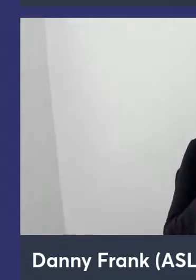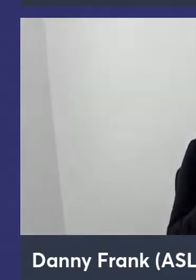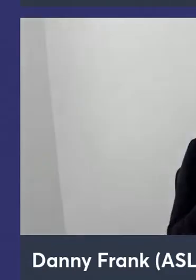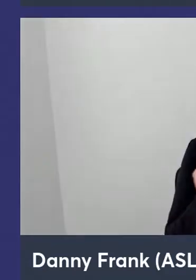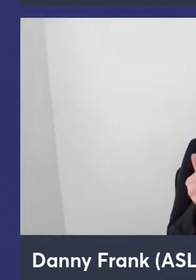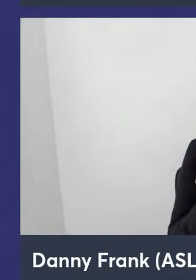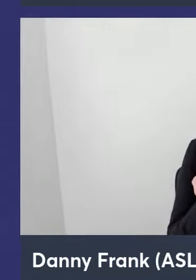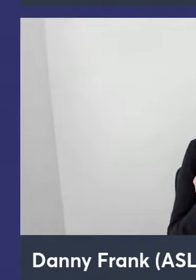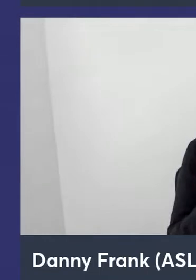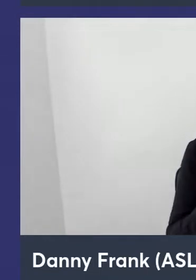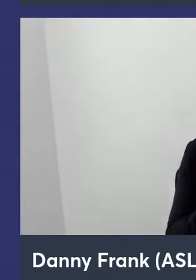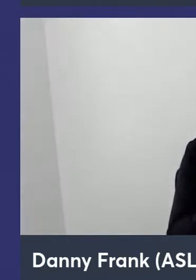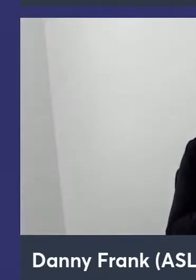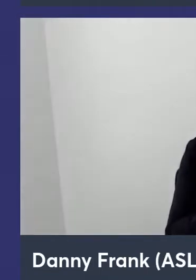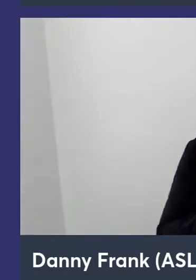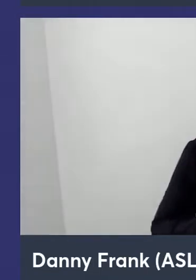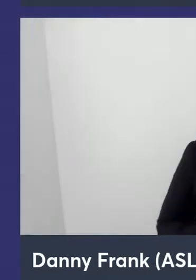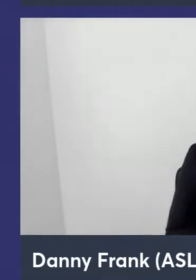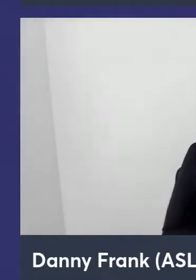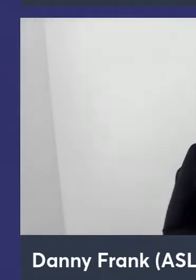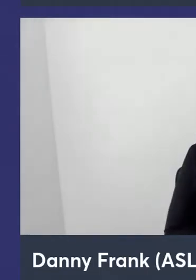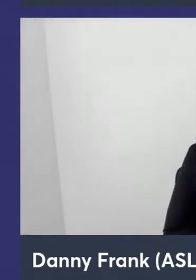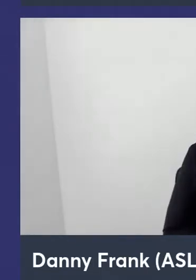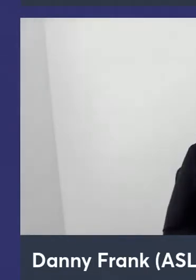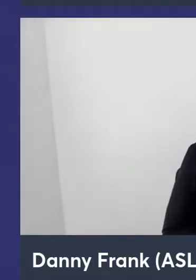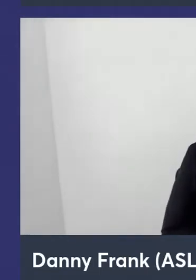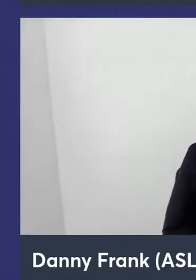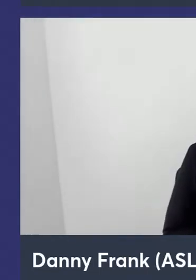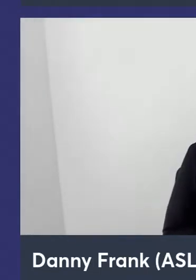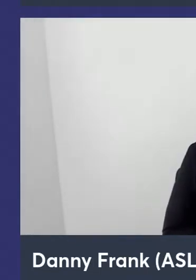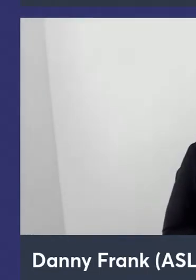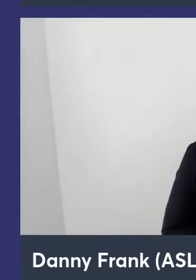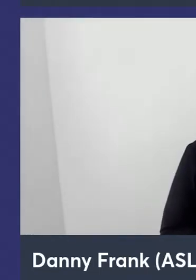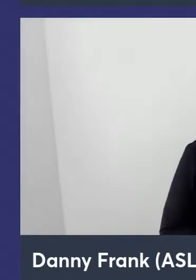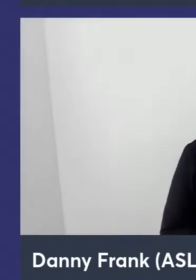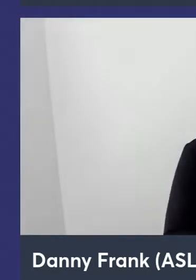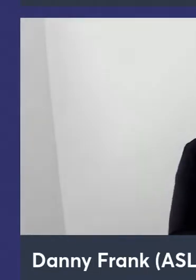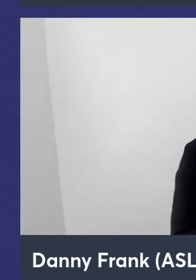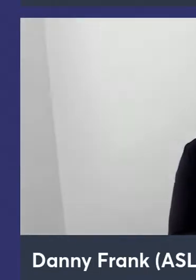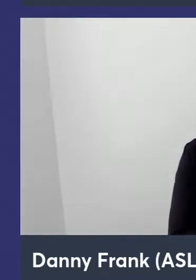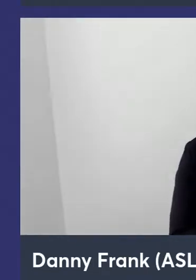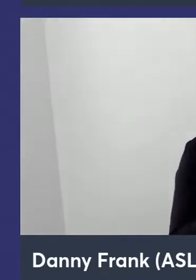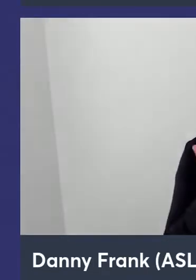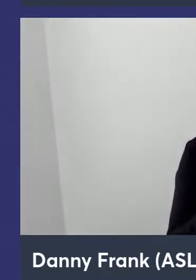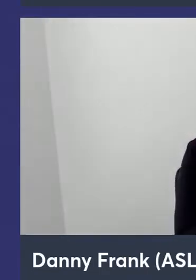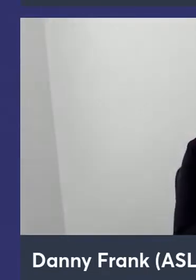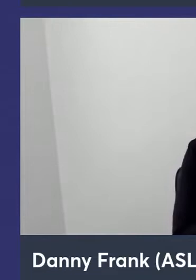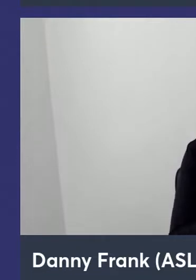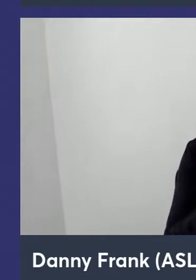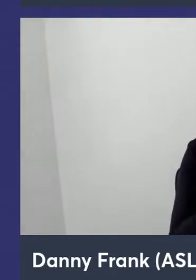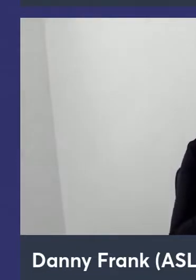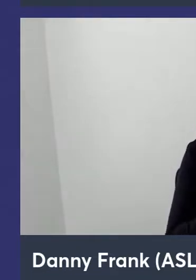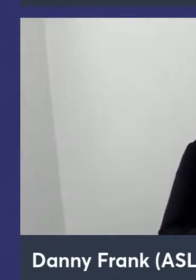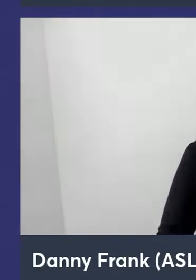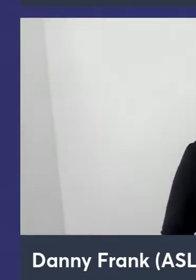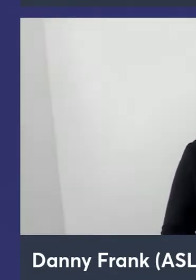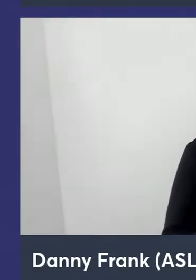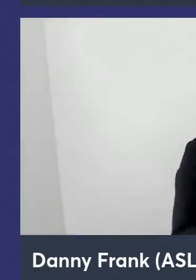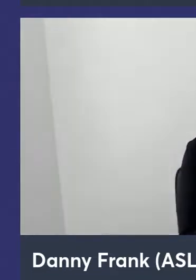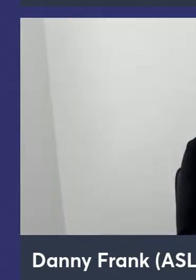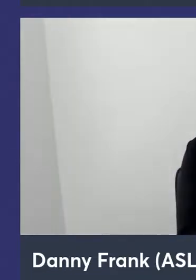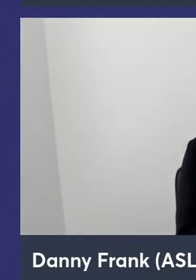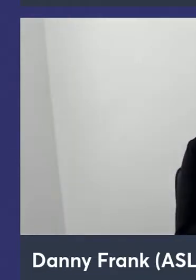yeah, we've adopted that part as a part of the new launch. So this just sounds like wins all around. I don't have to be